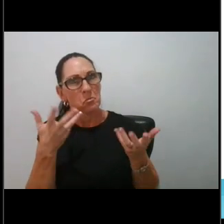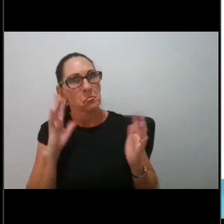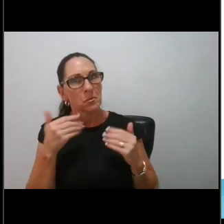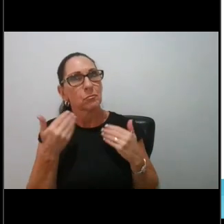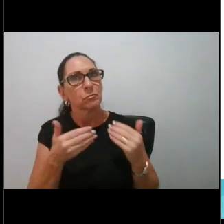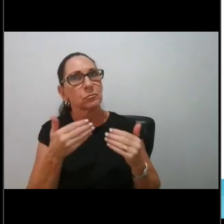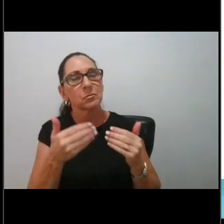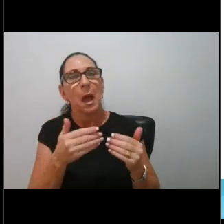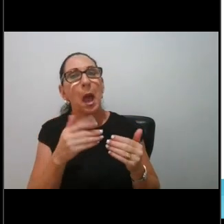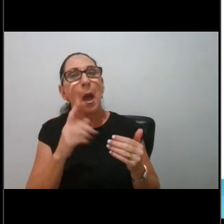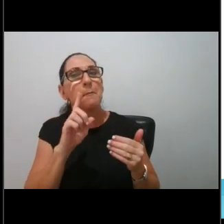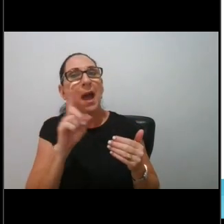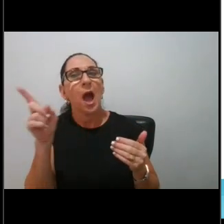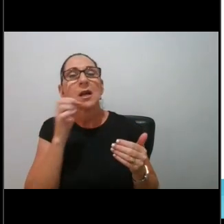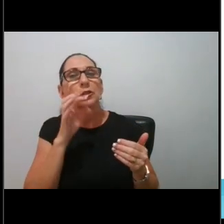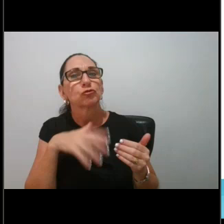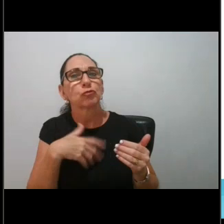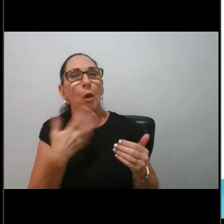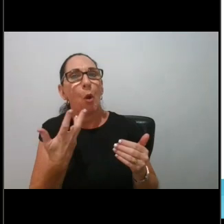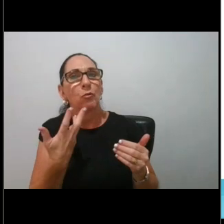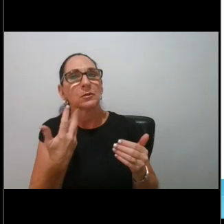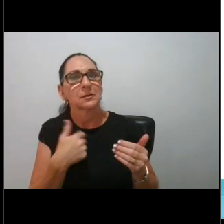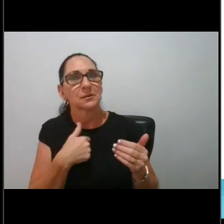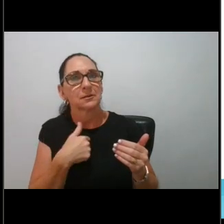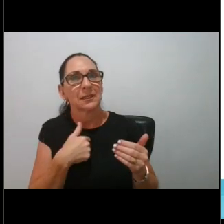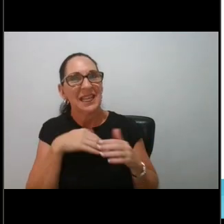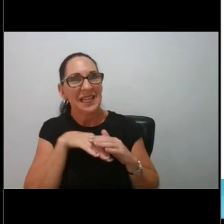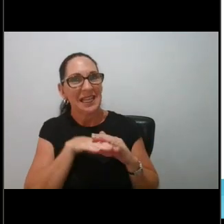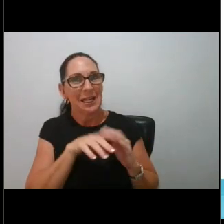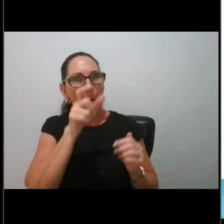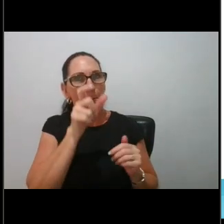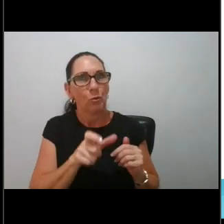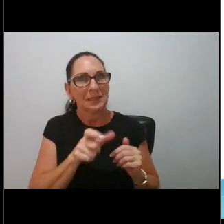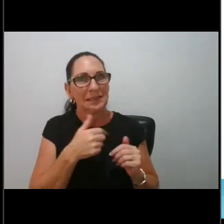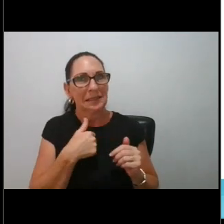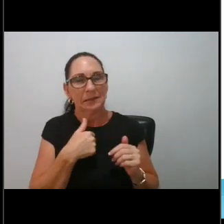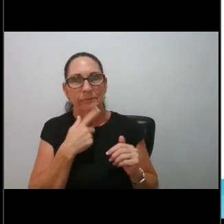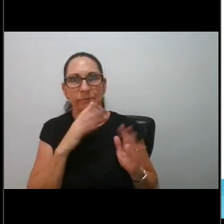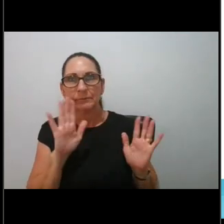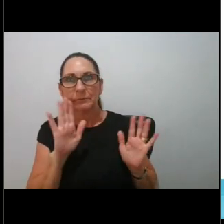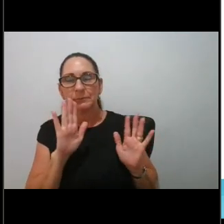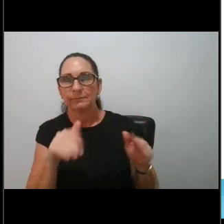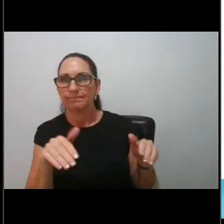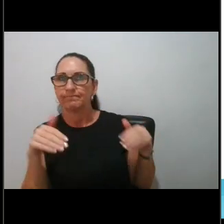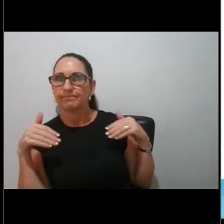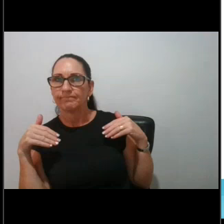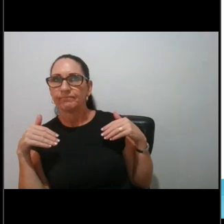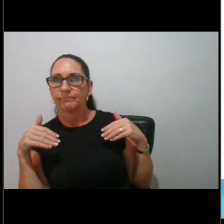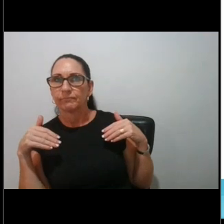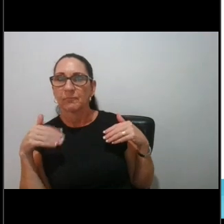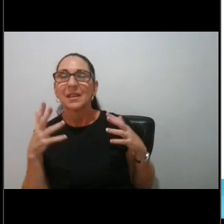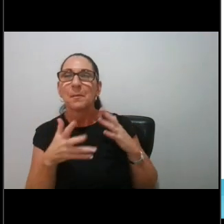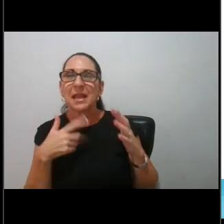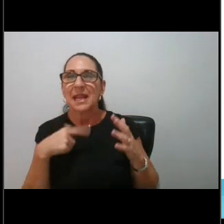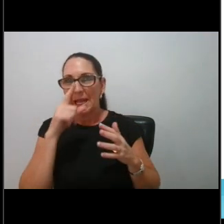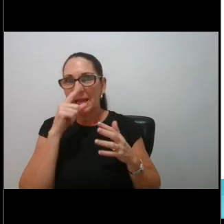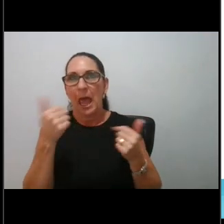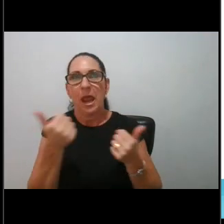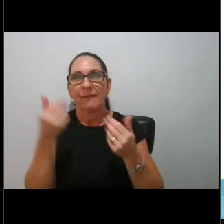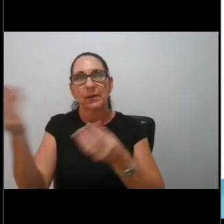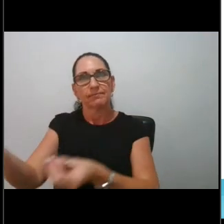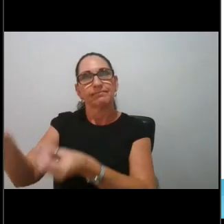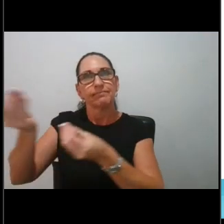to have, say, an in-person or direct involvement. And under those circumstances, we might be able to collect a statement from them, which we